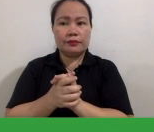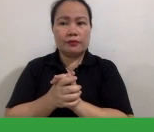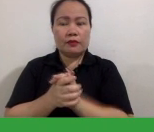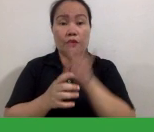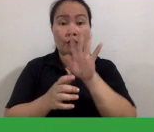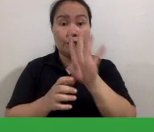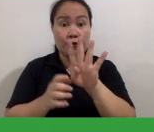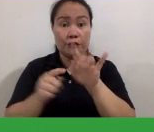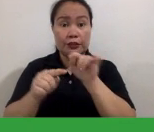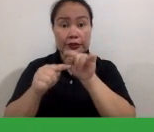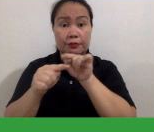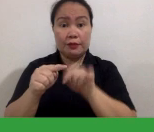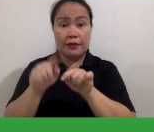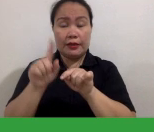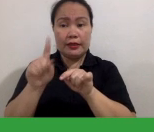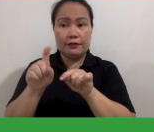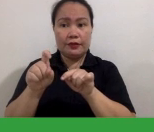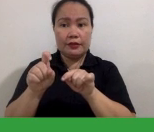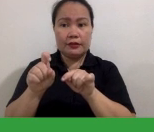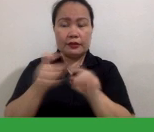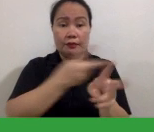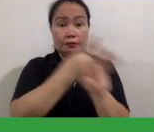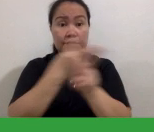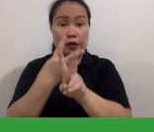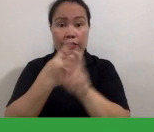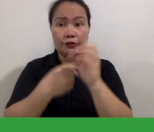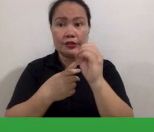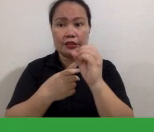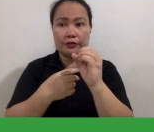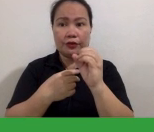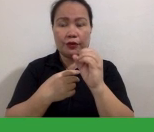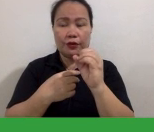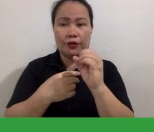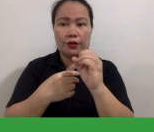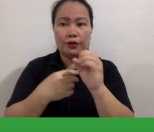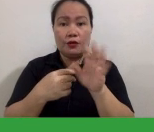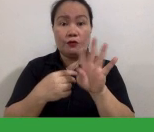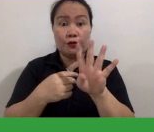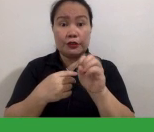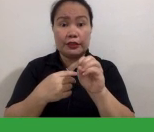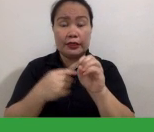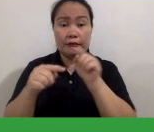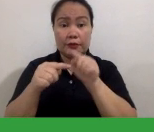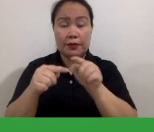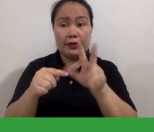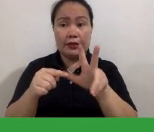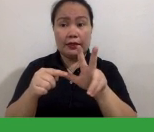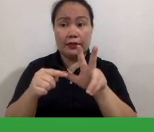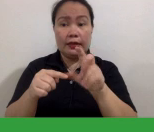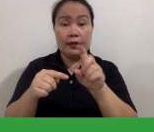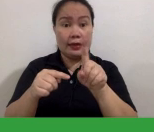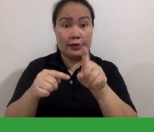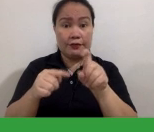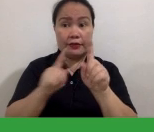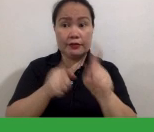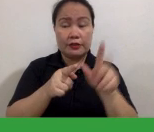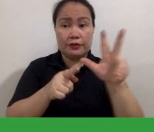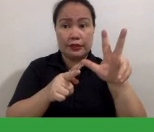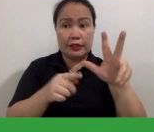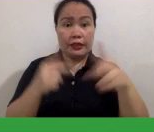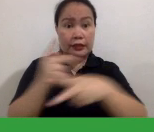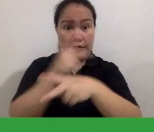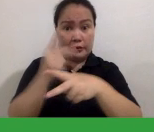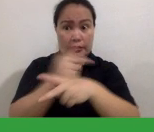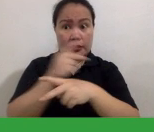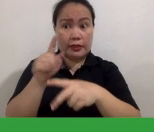natin skip yung 0, 0 dito ha. Borrow na agad tayo. So, borrow tayo ng 0. 40 divided by 11, that